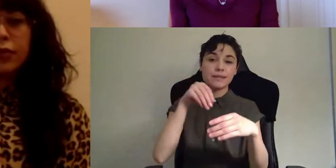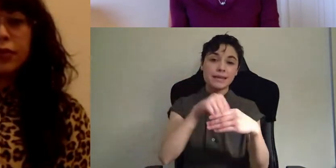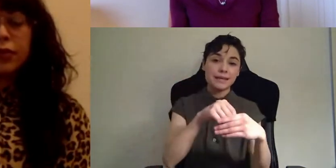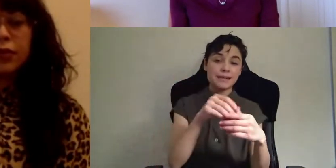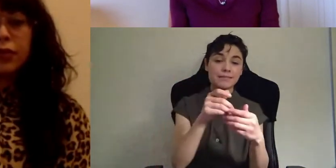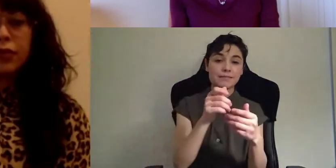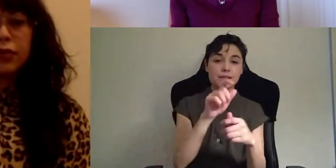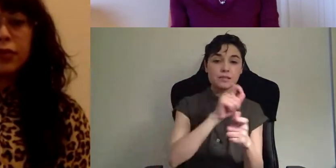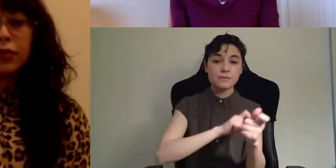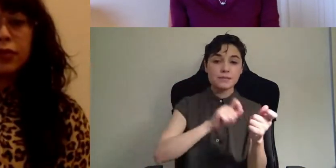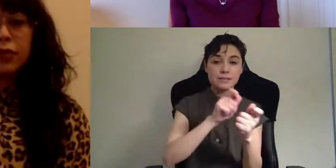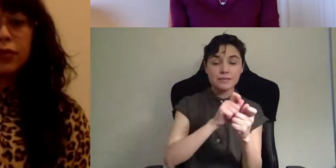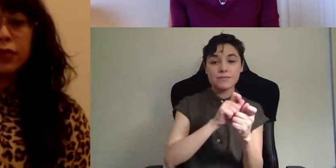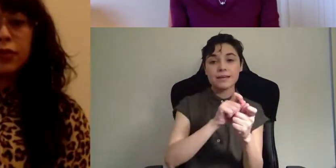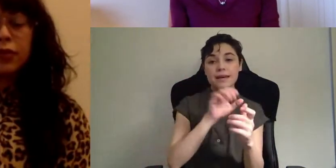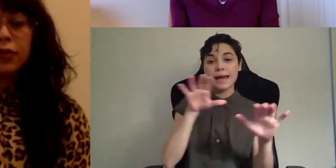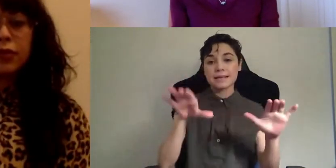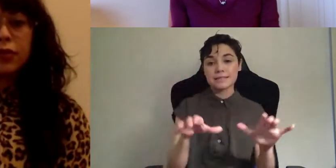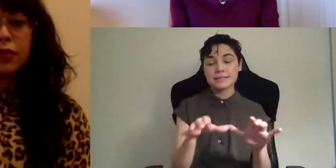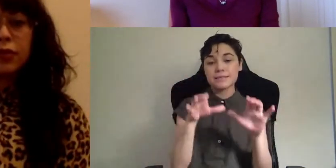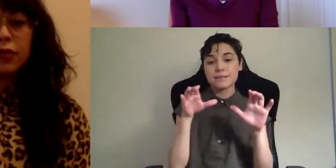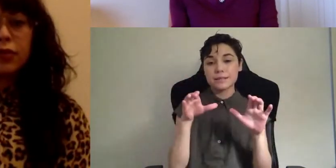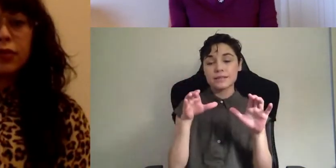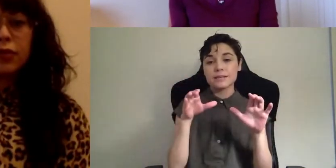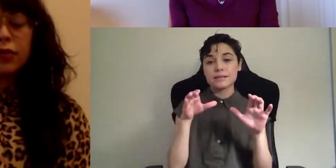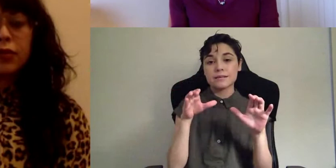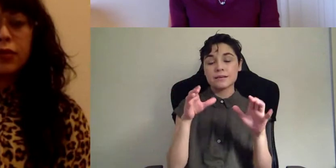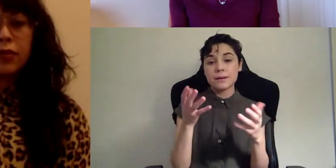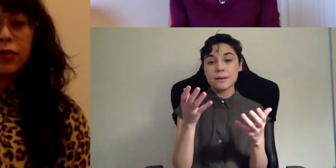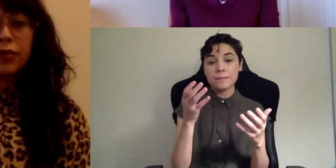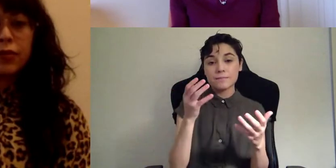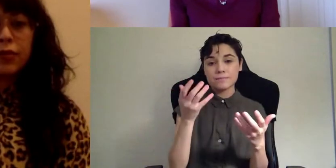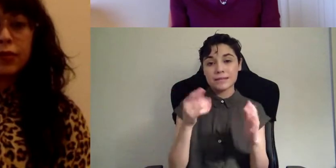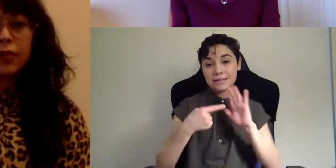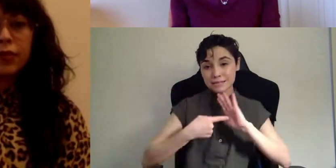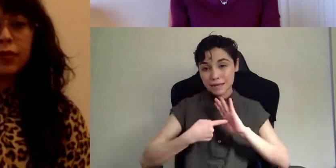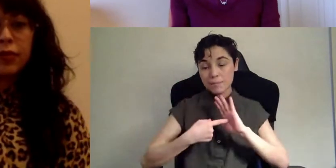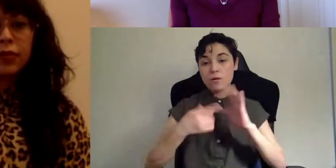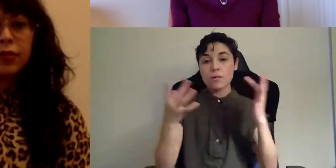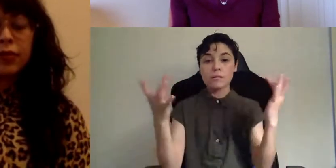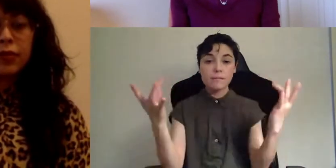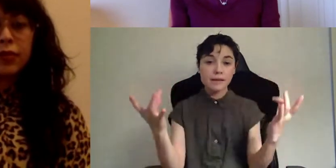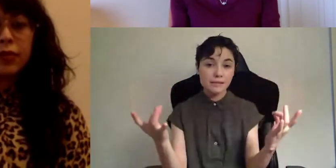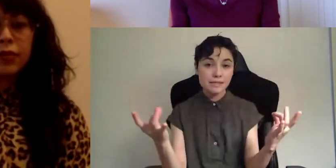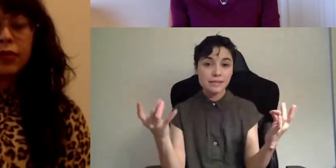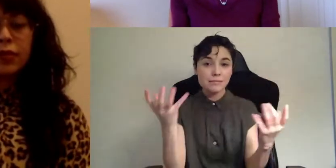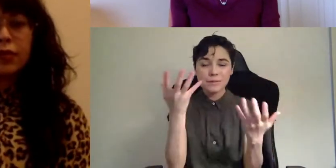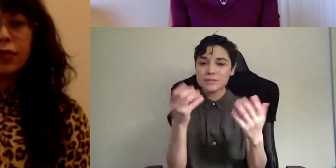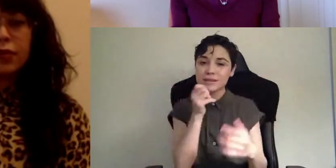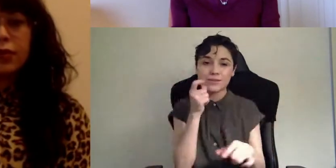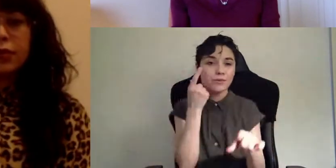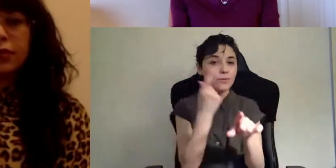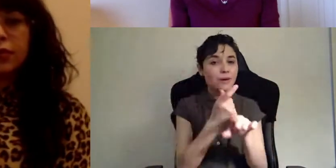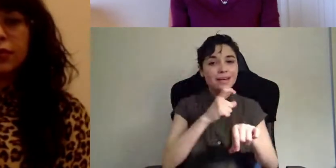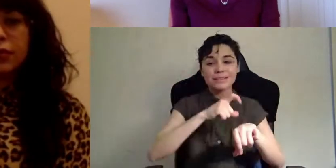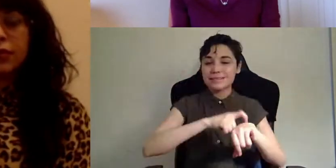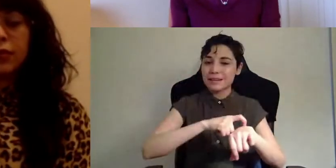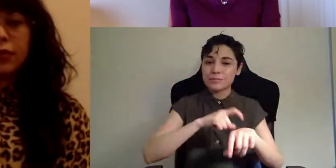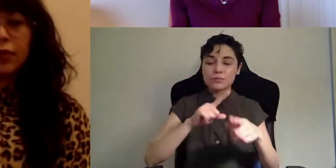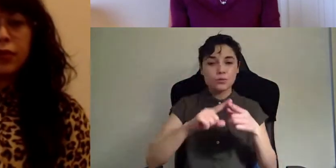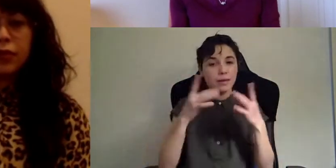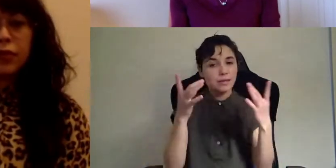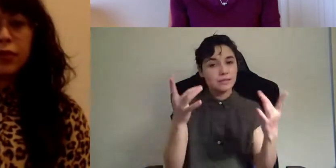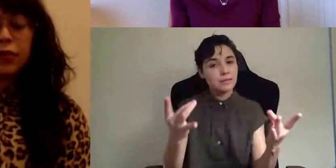meditation can be one of those. And try another time. Don't push yourself if it doesn't feel right in that moment.